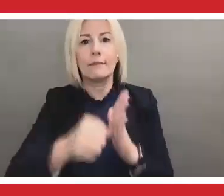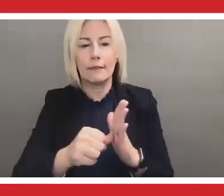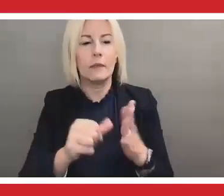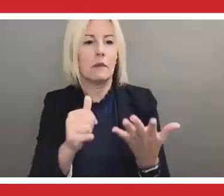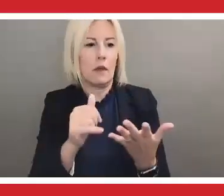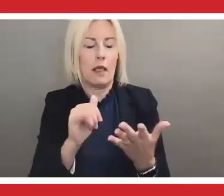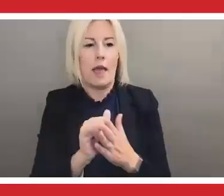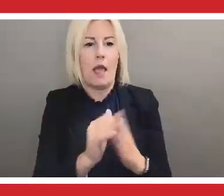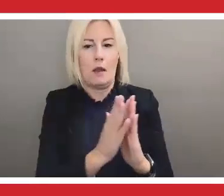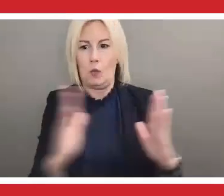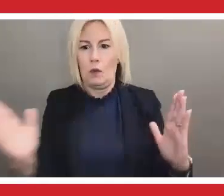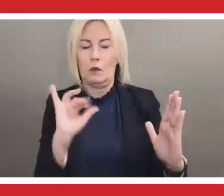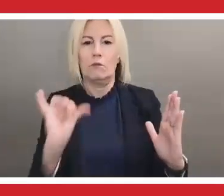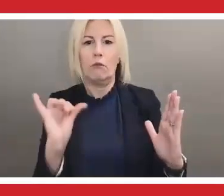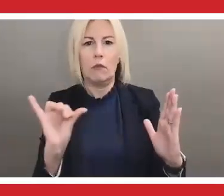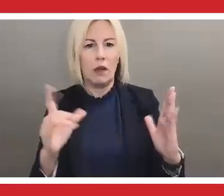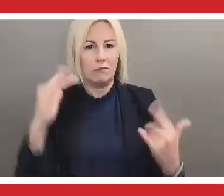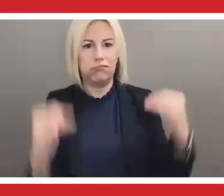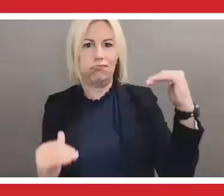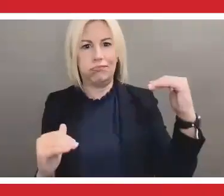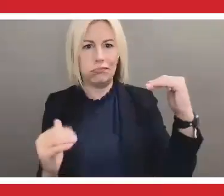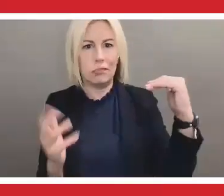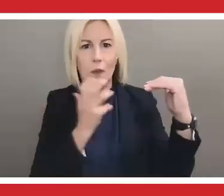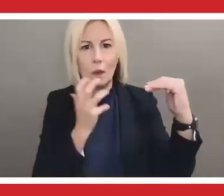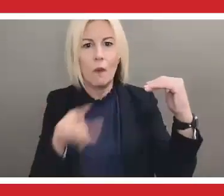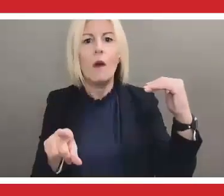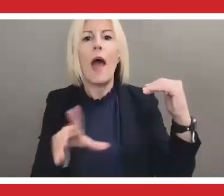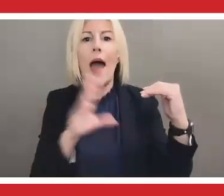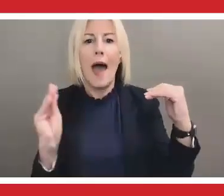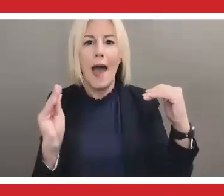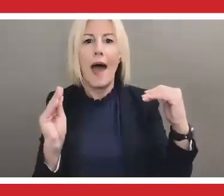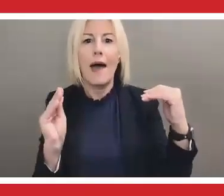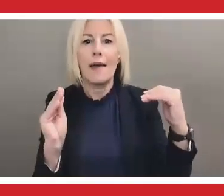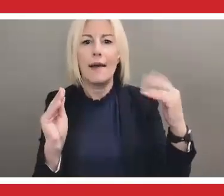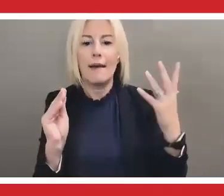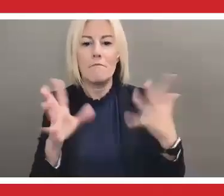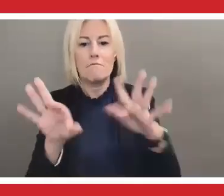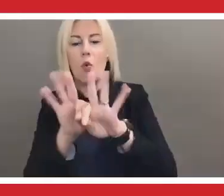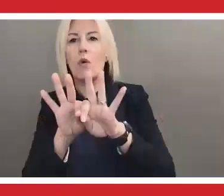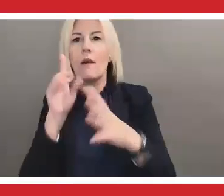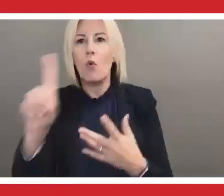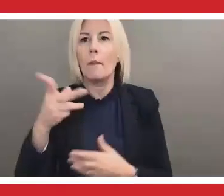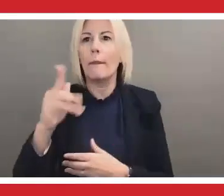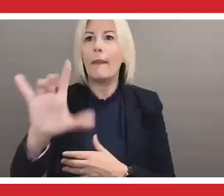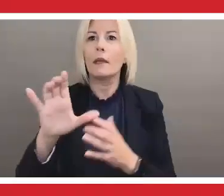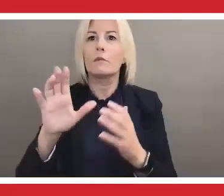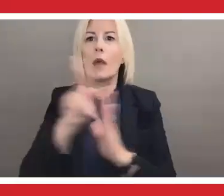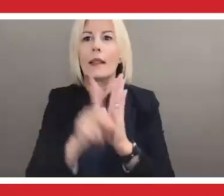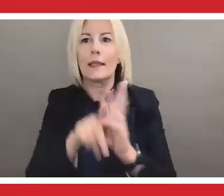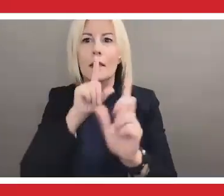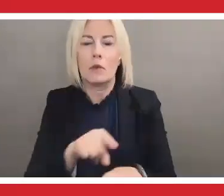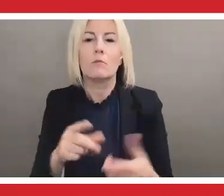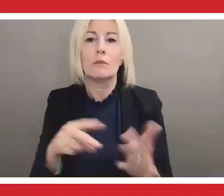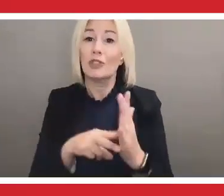of capabilities, and also the importance of the public policy response, which needs to be coherent